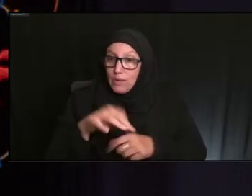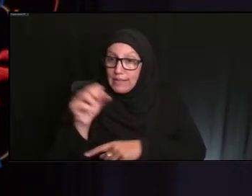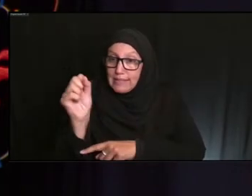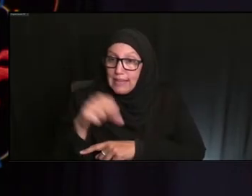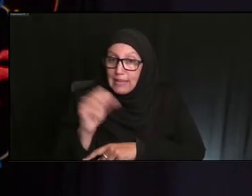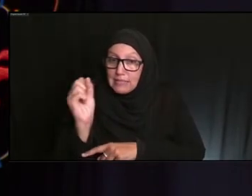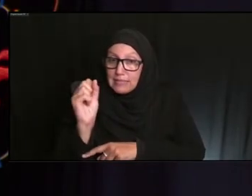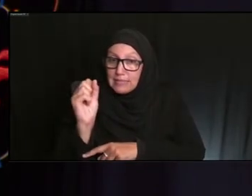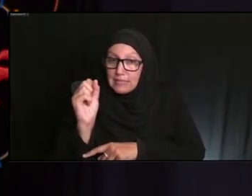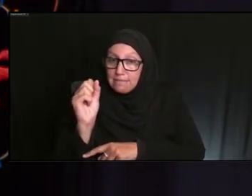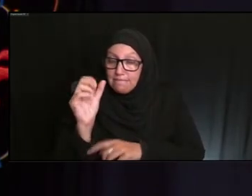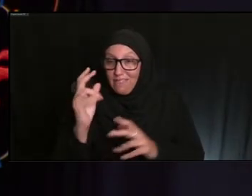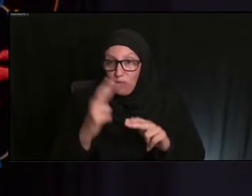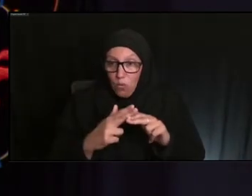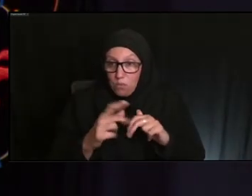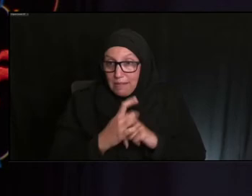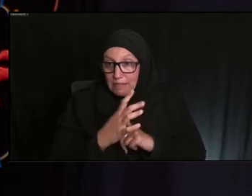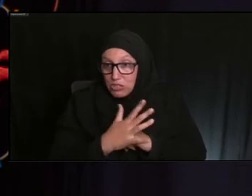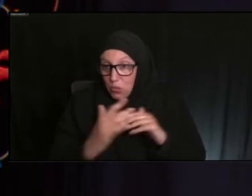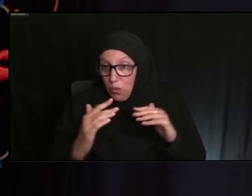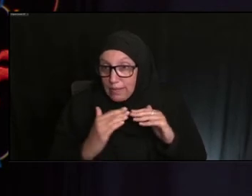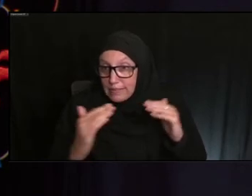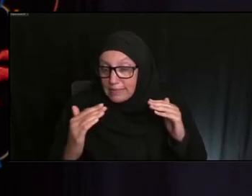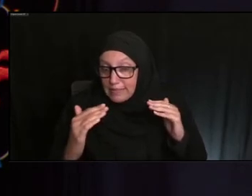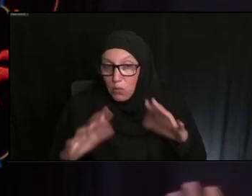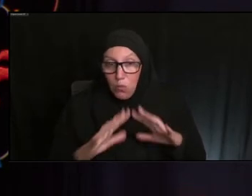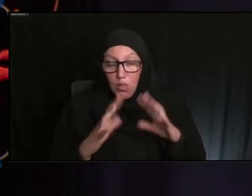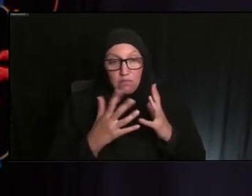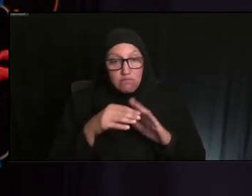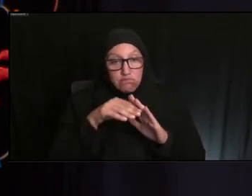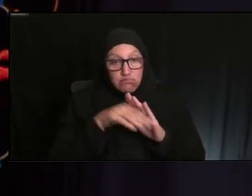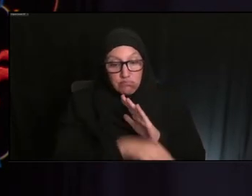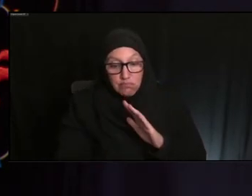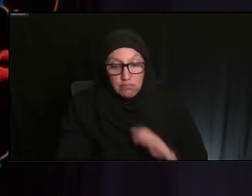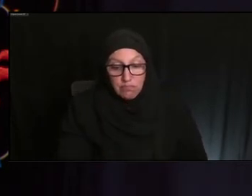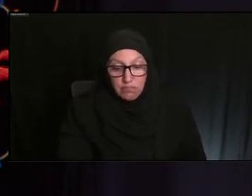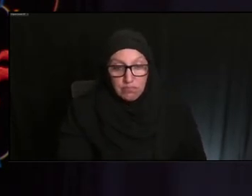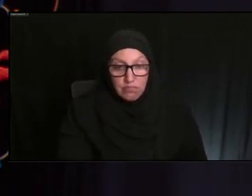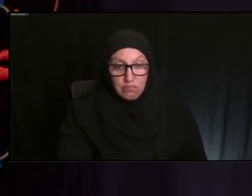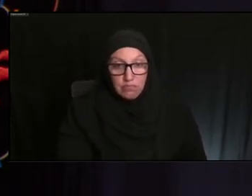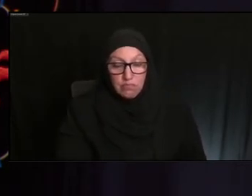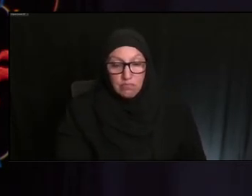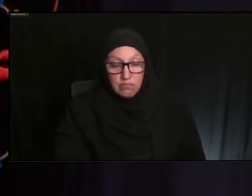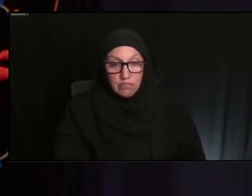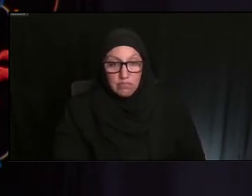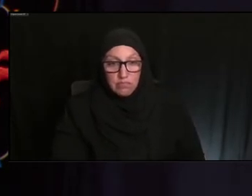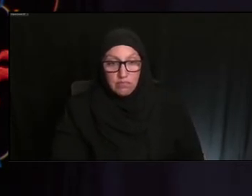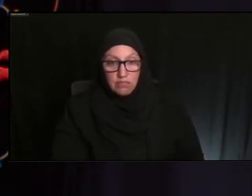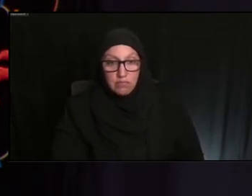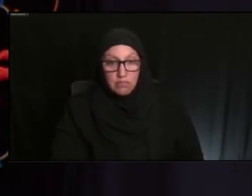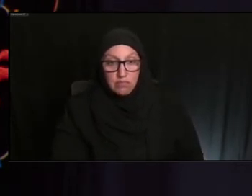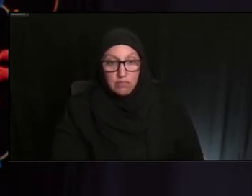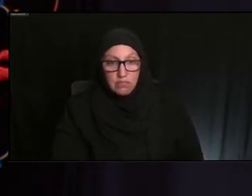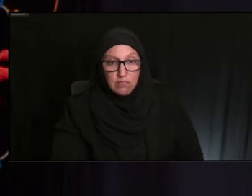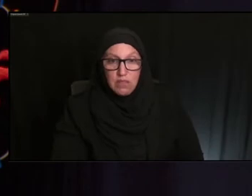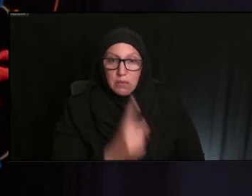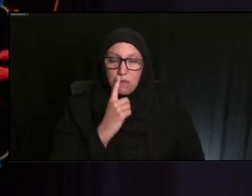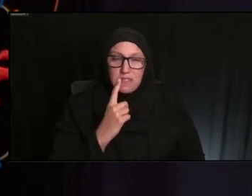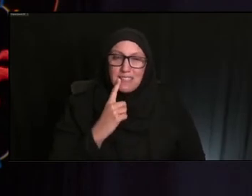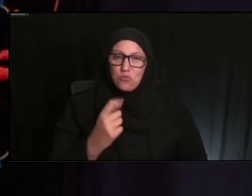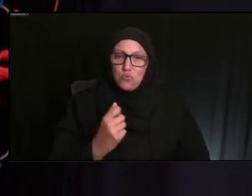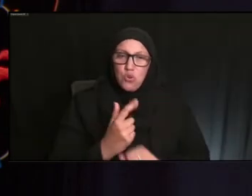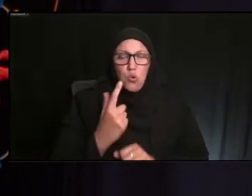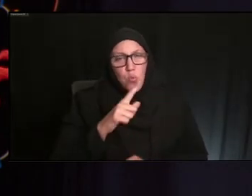want to be politically correct because it's a fact. Ever since the people stood forth and said to God, we're going to go against your